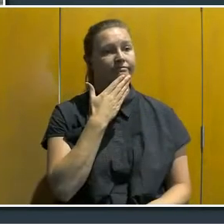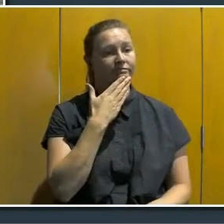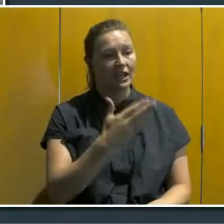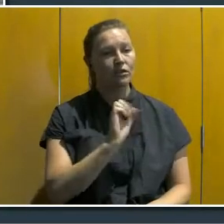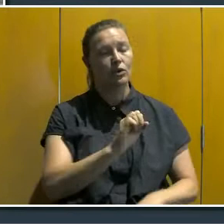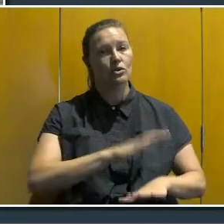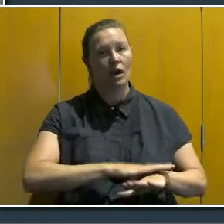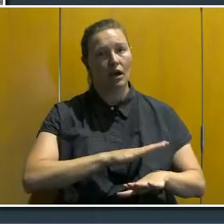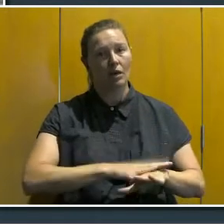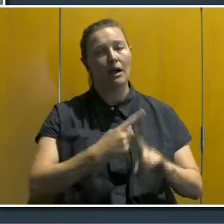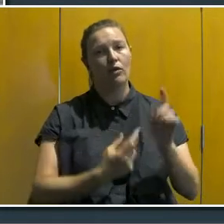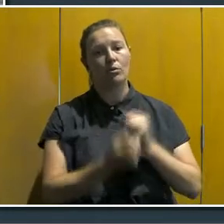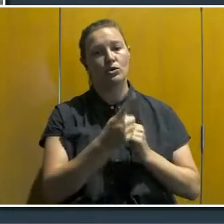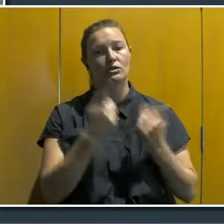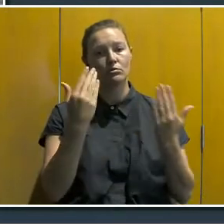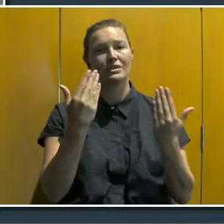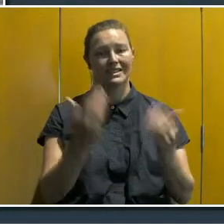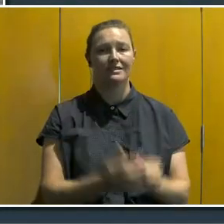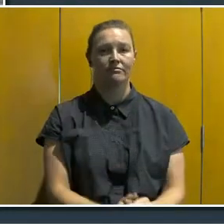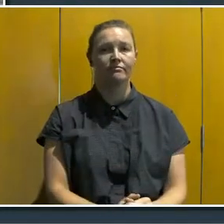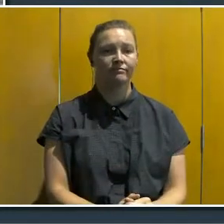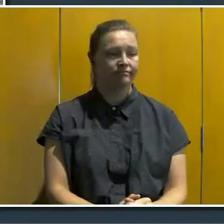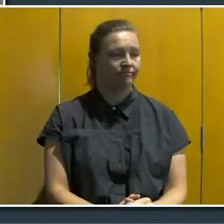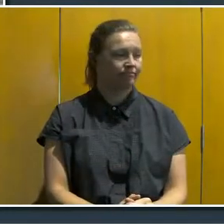again for your time and the opportunity to present.